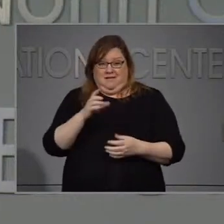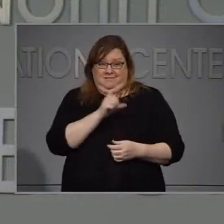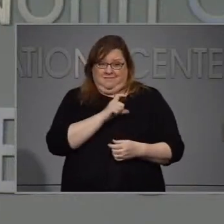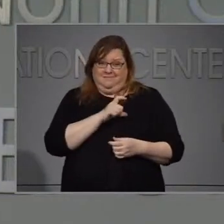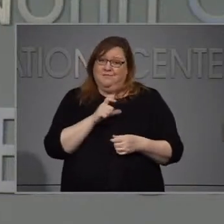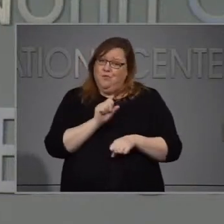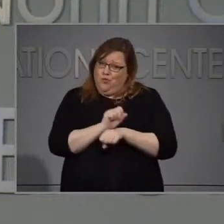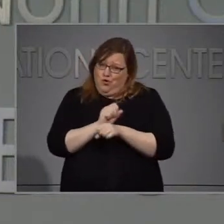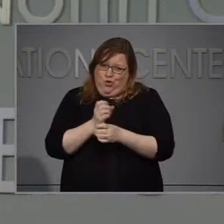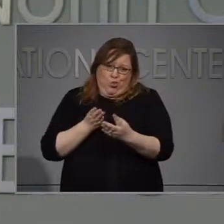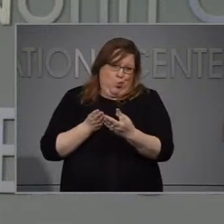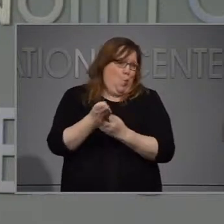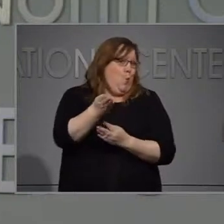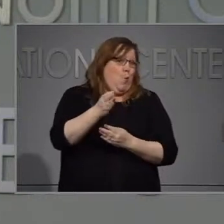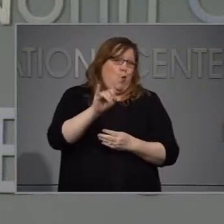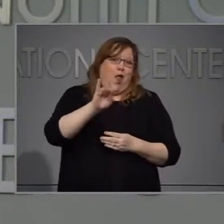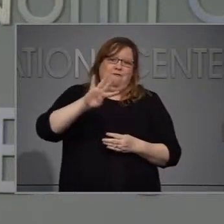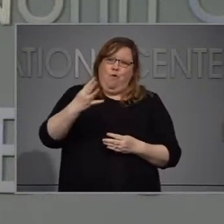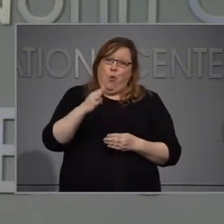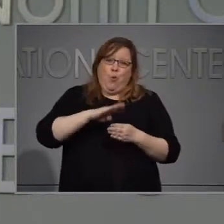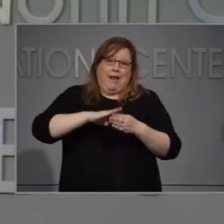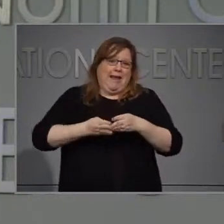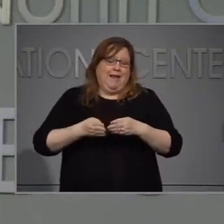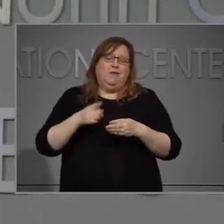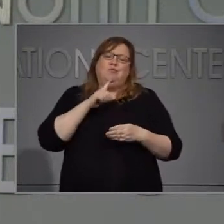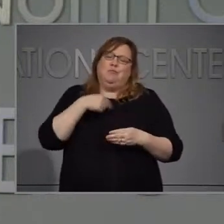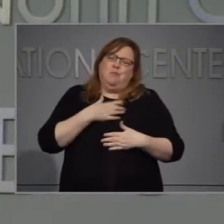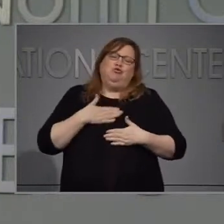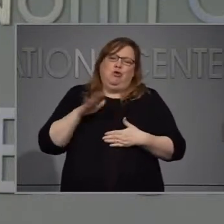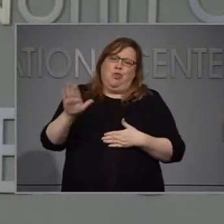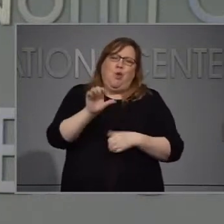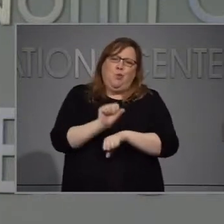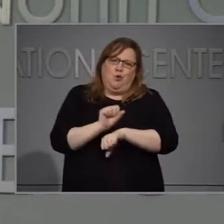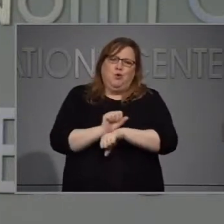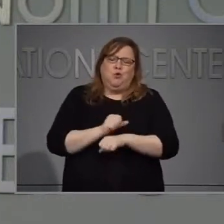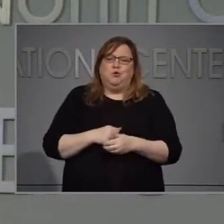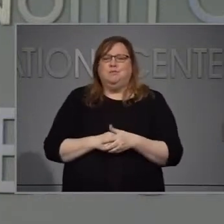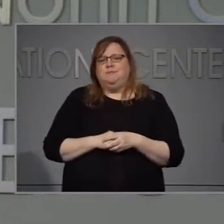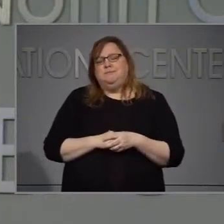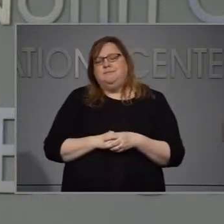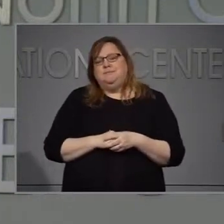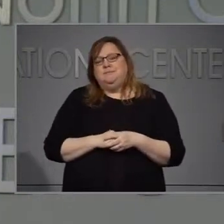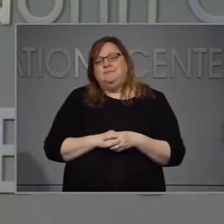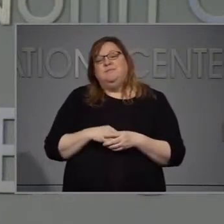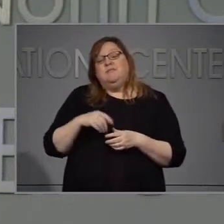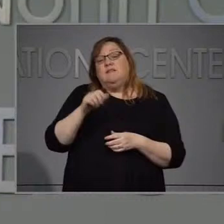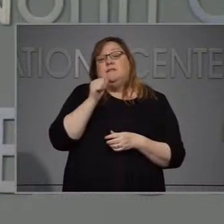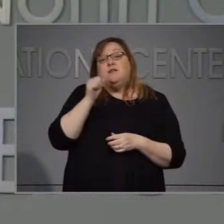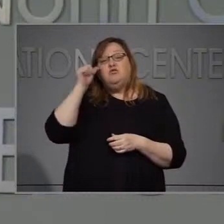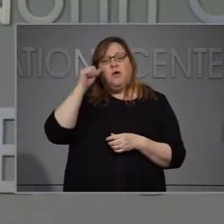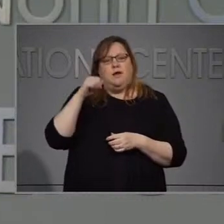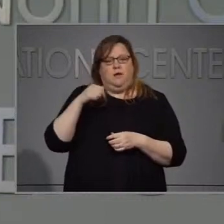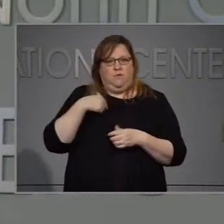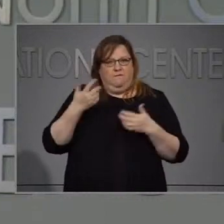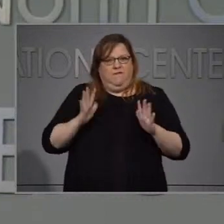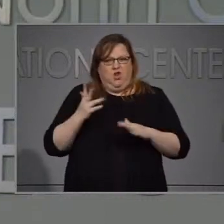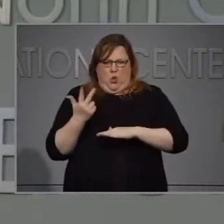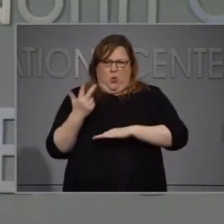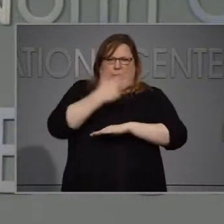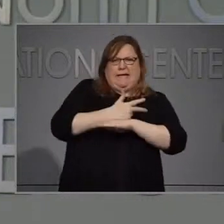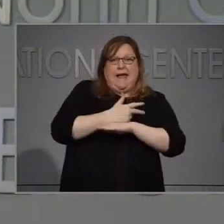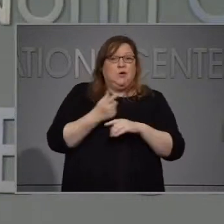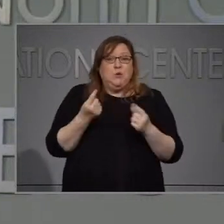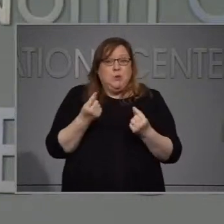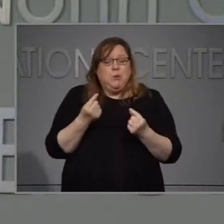appreciate your selfless service. Yesterday, we completed our 3-day push of personal protective equipment to school districts and